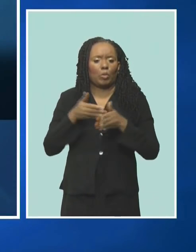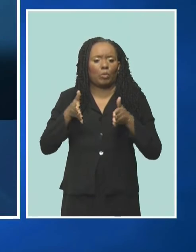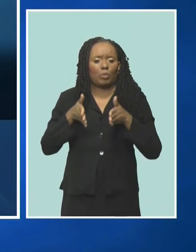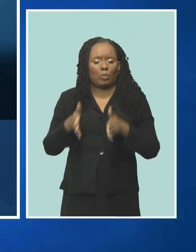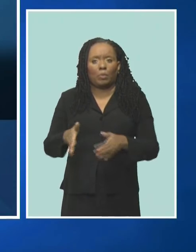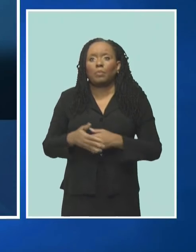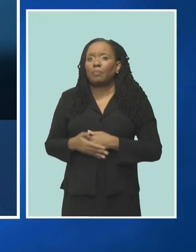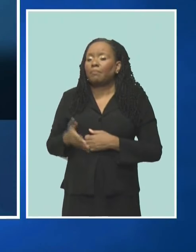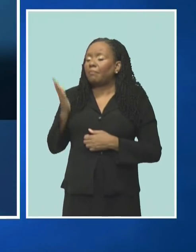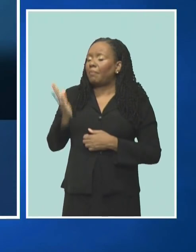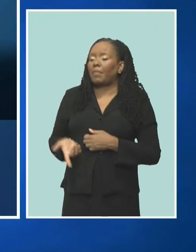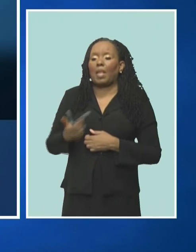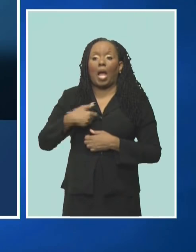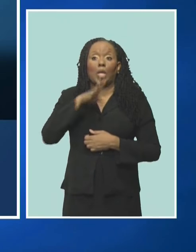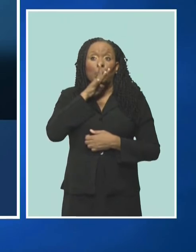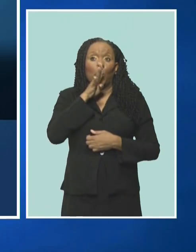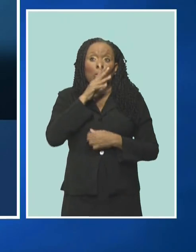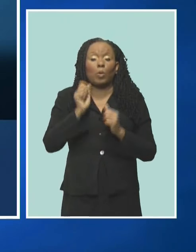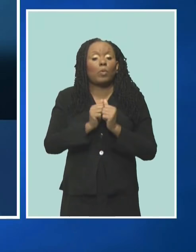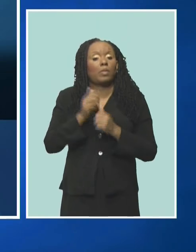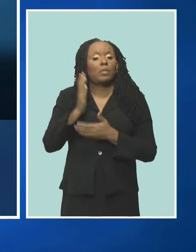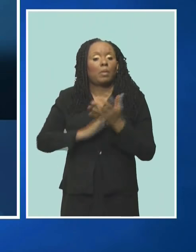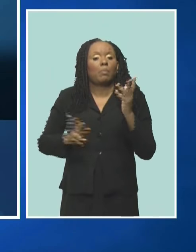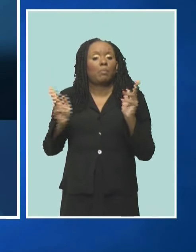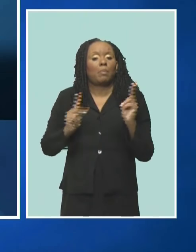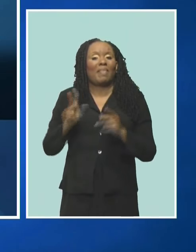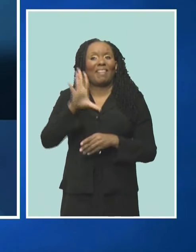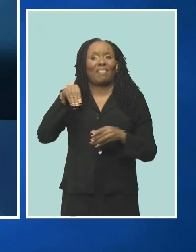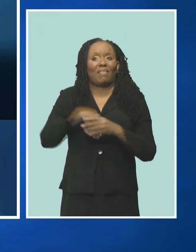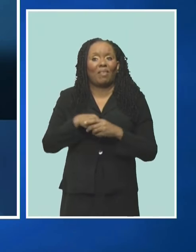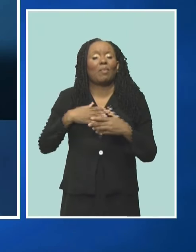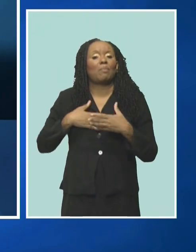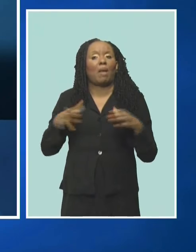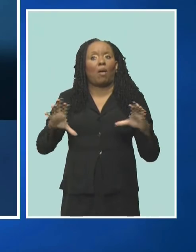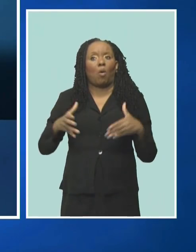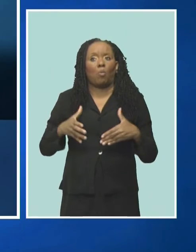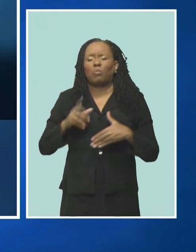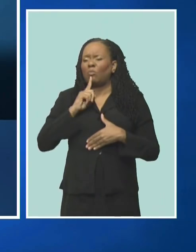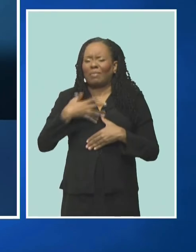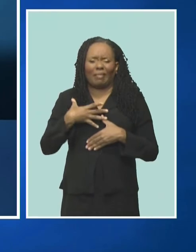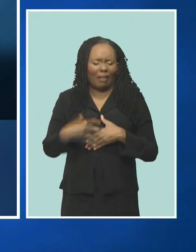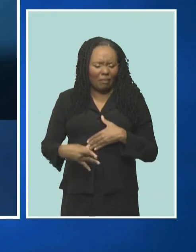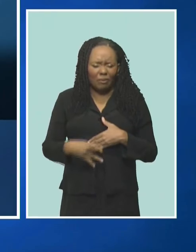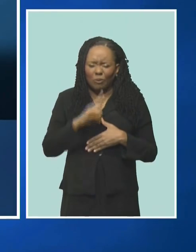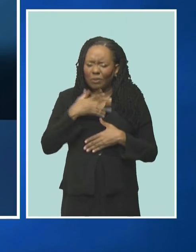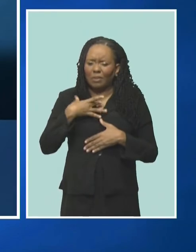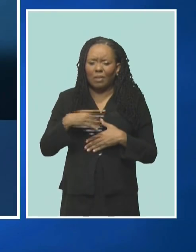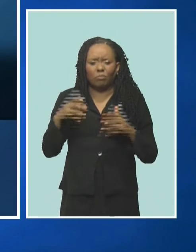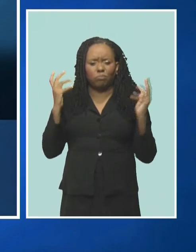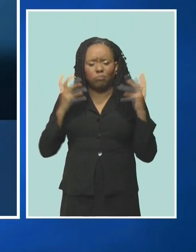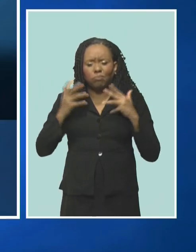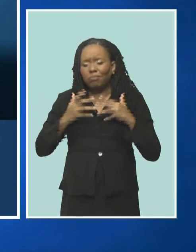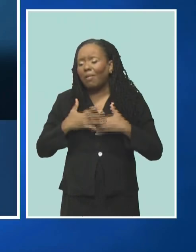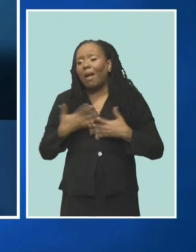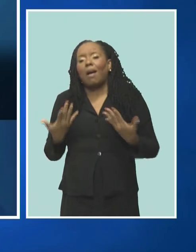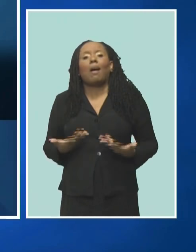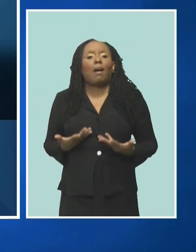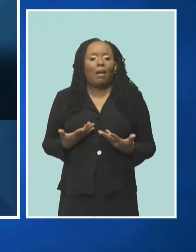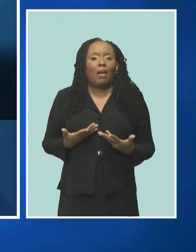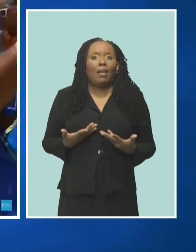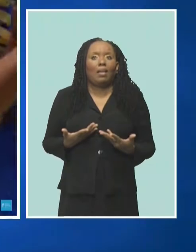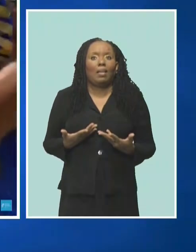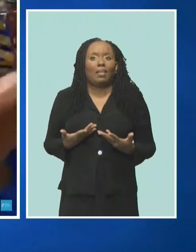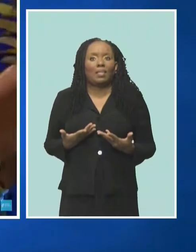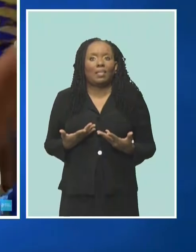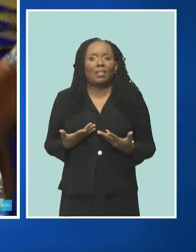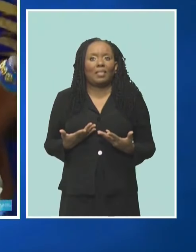band members, and they really liked it. We had good view, and they really liked it because I want for the